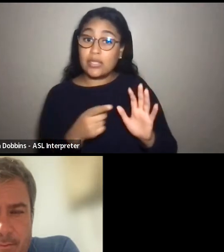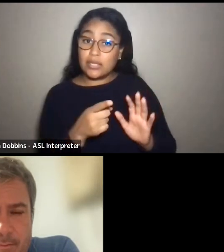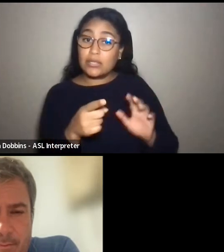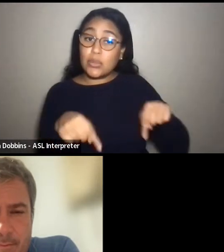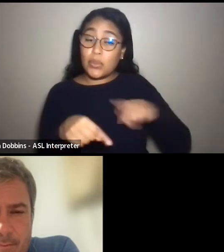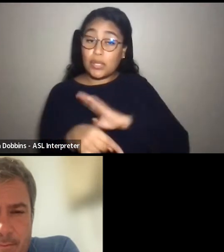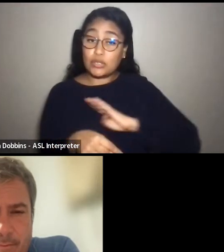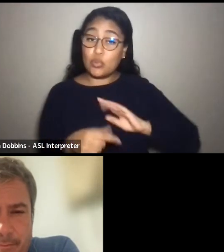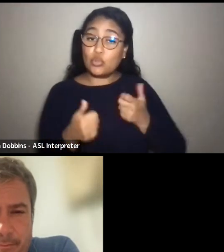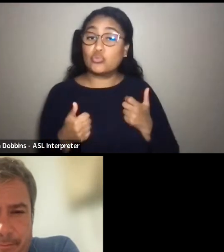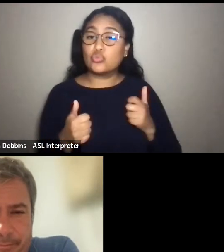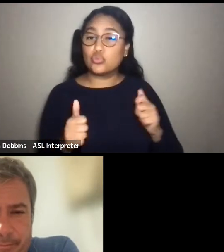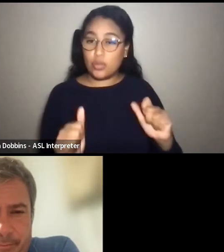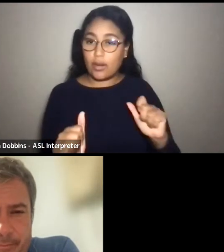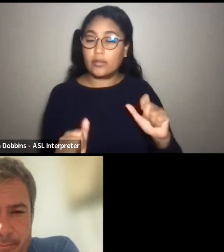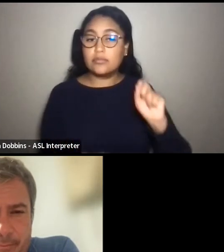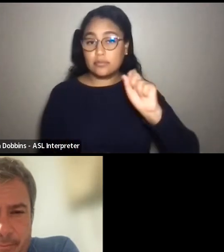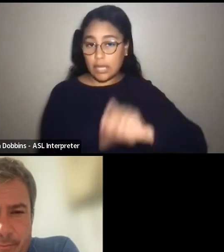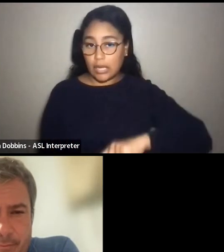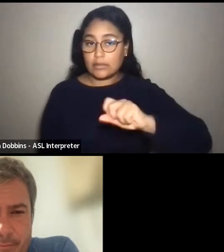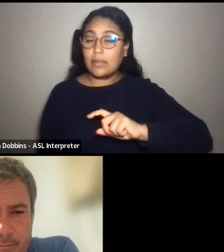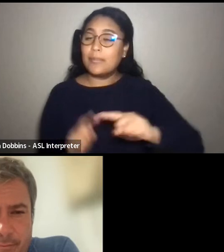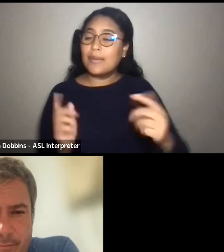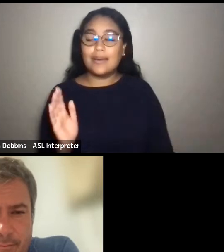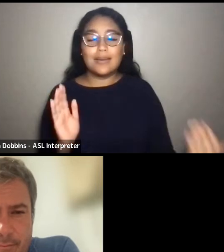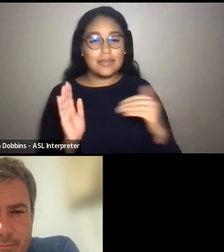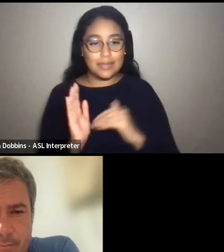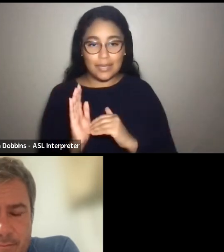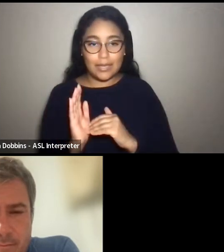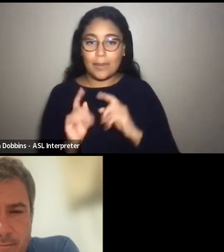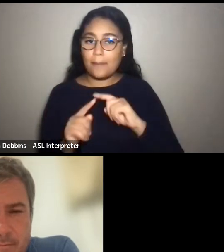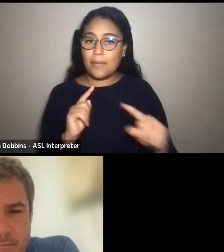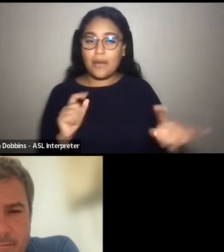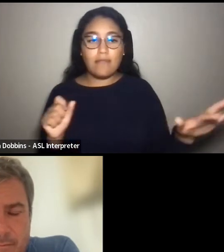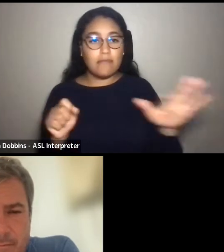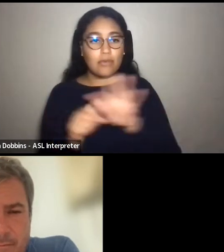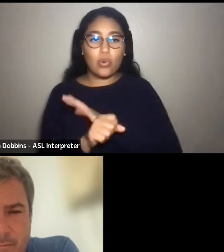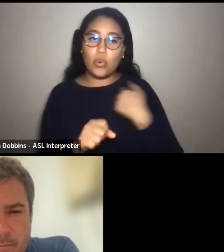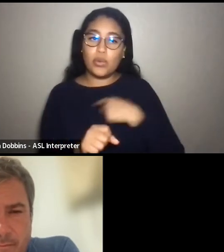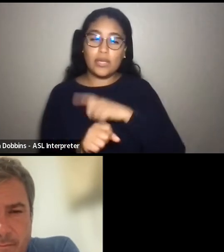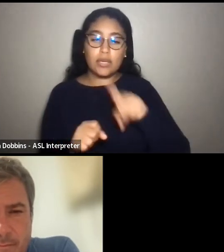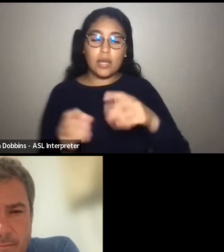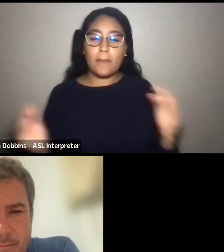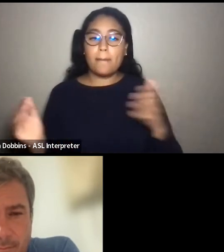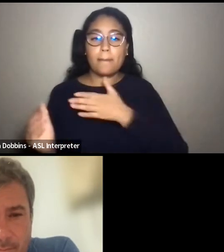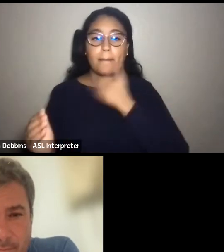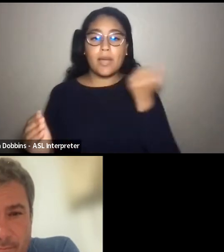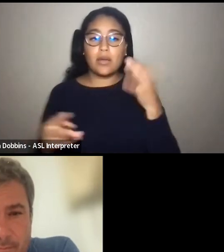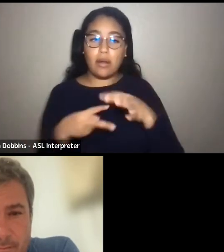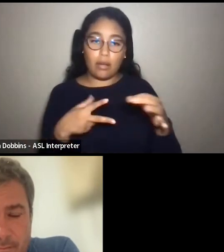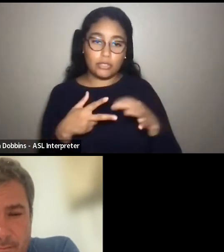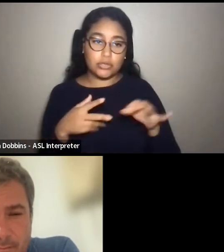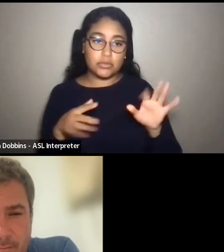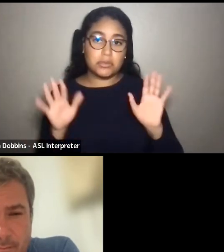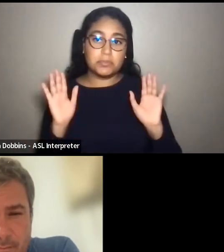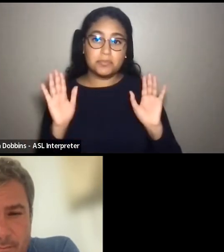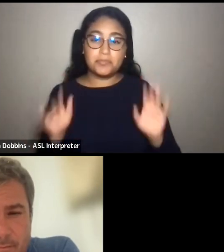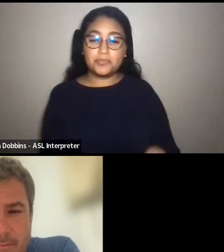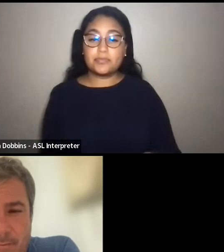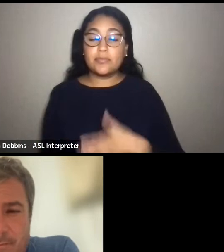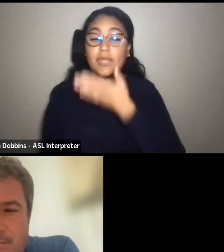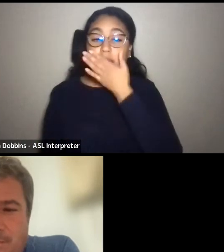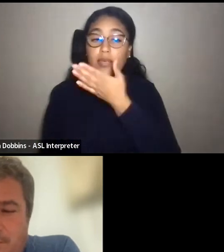trying. But again, I think it's across the board. We need to do better. Thank you. Thank